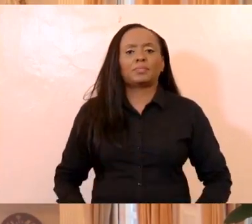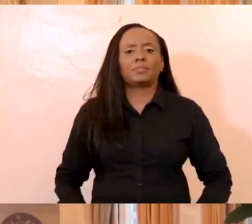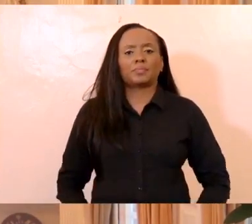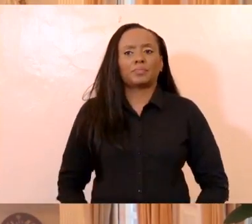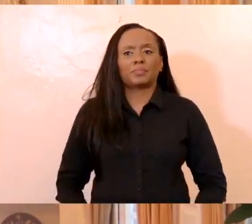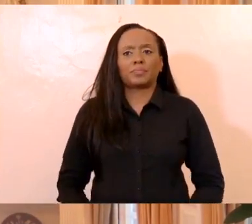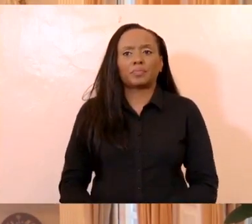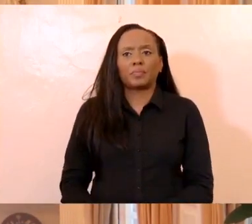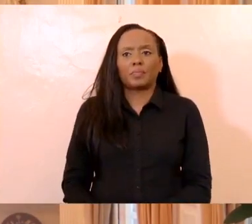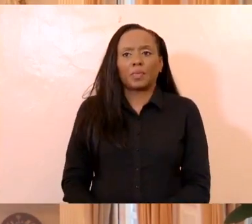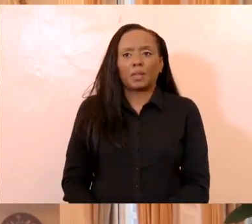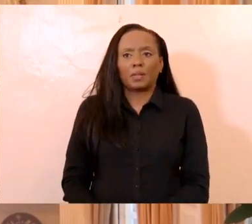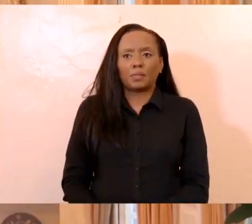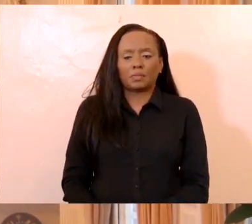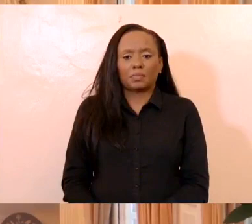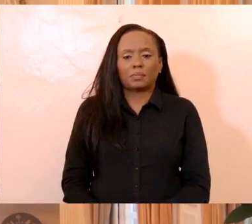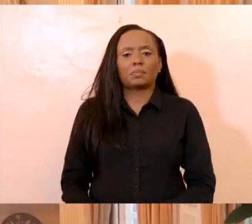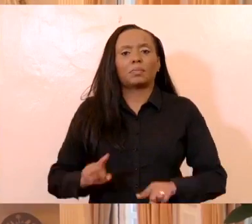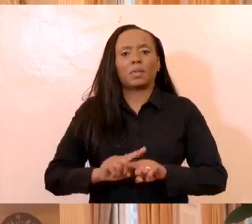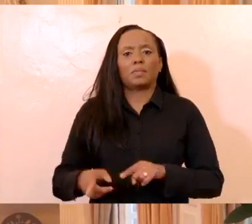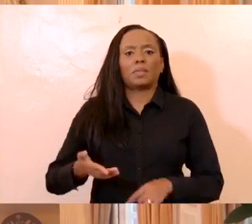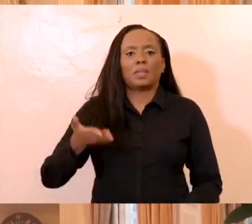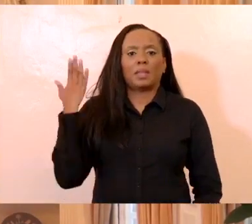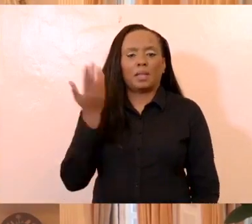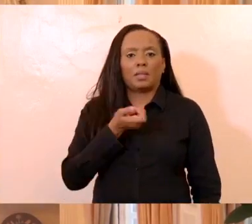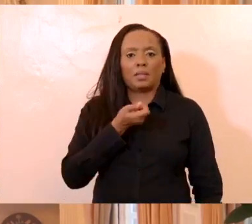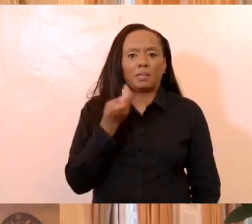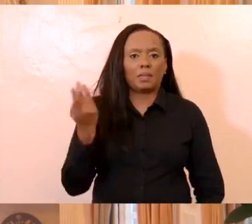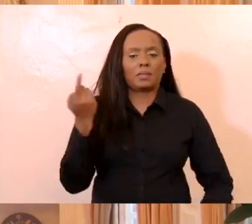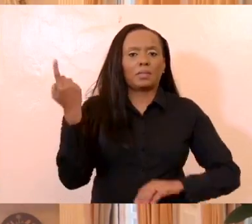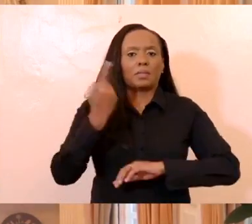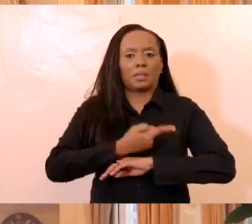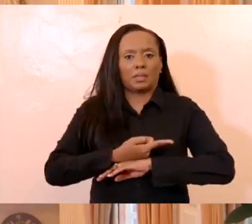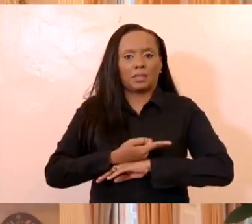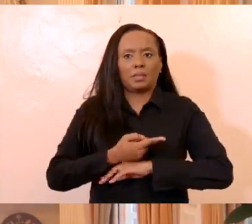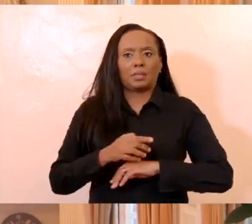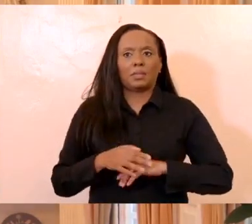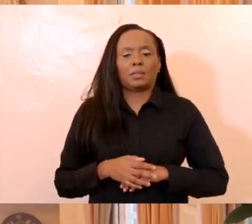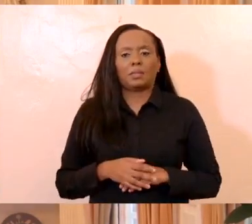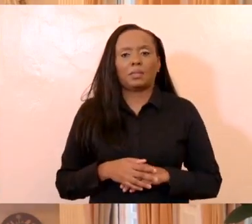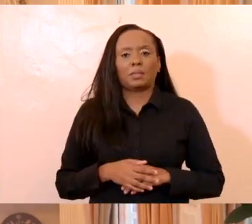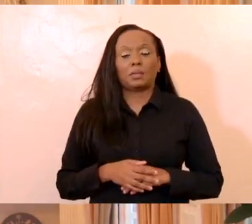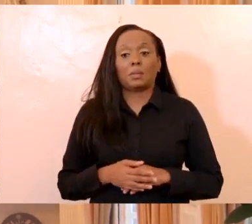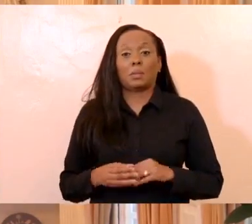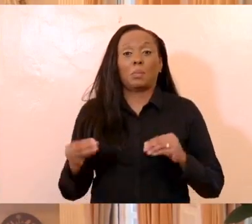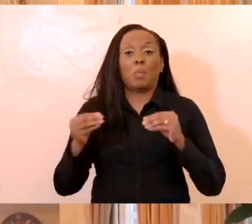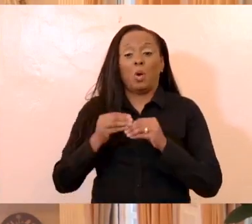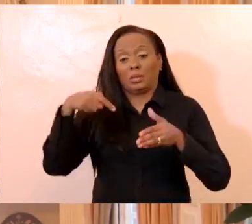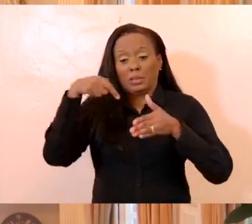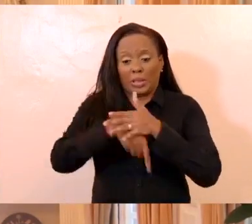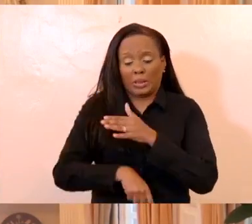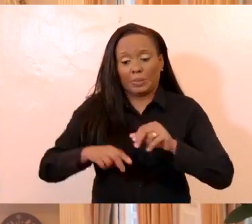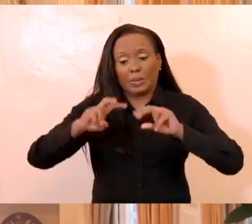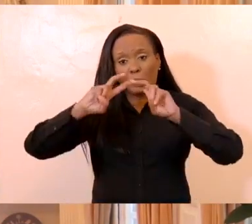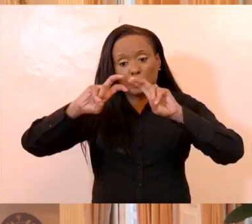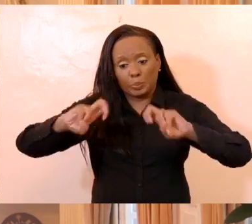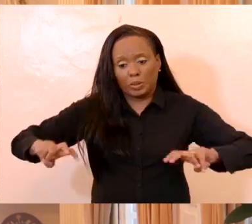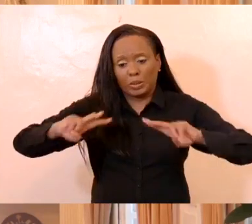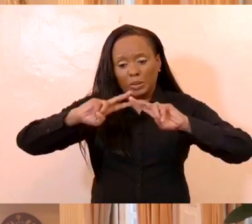But within the last few days, I must say that after greater analysis and